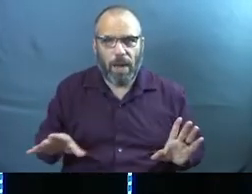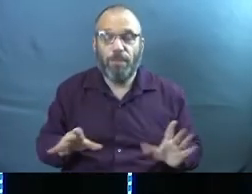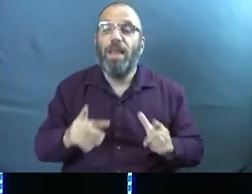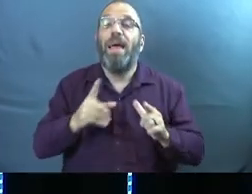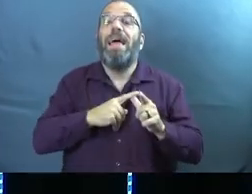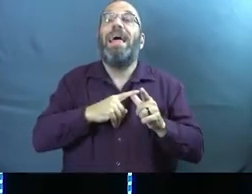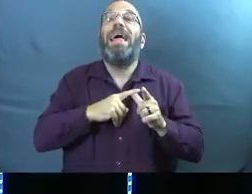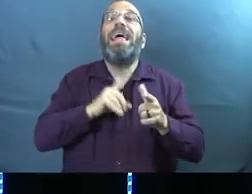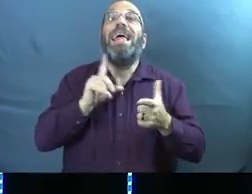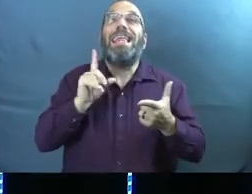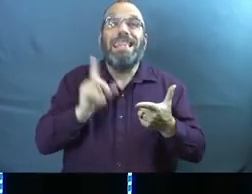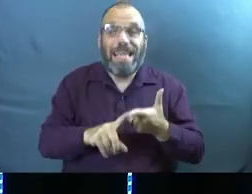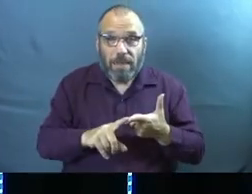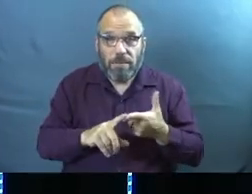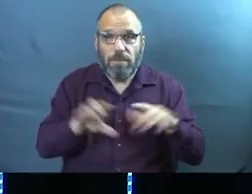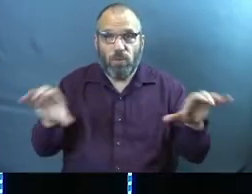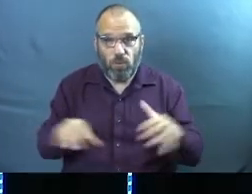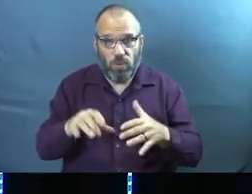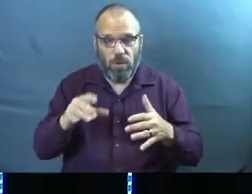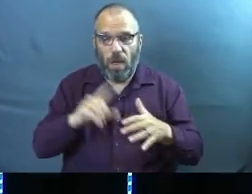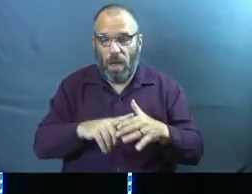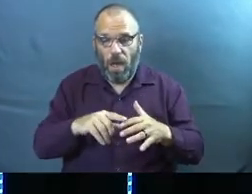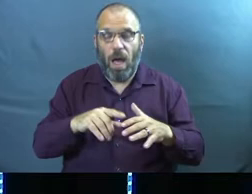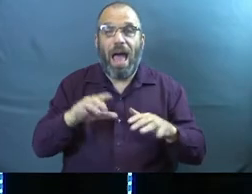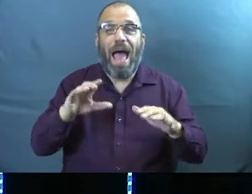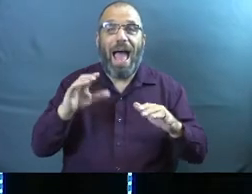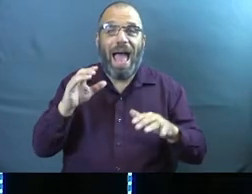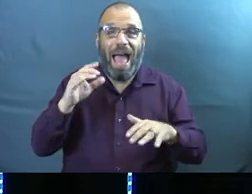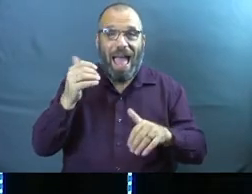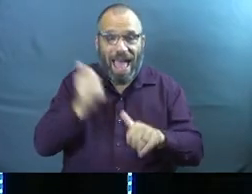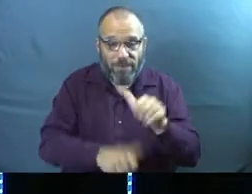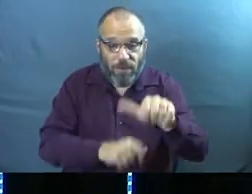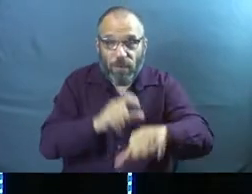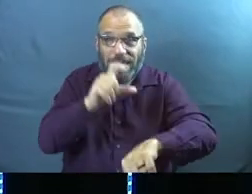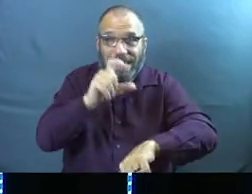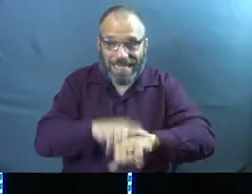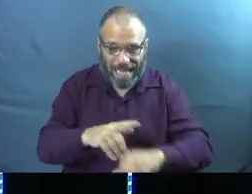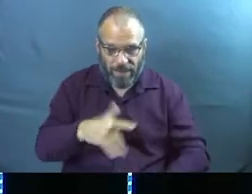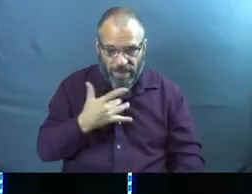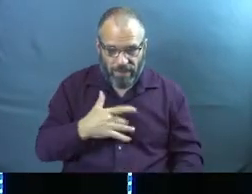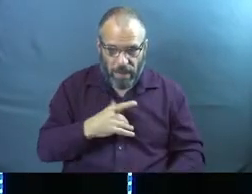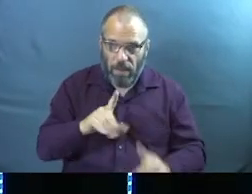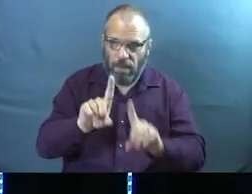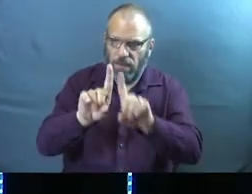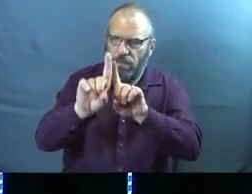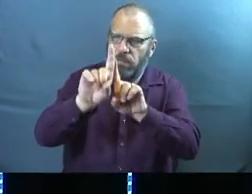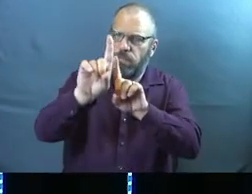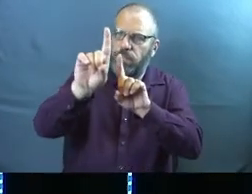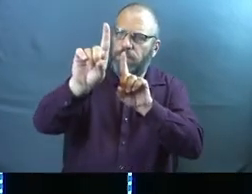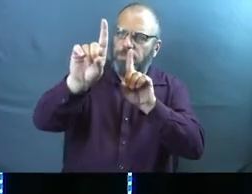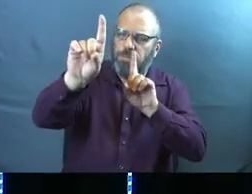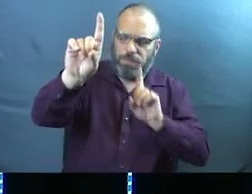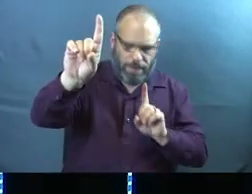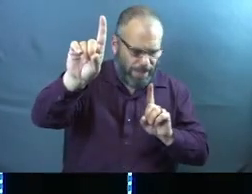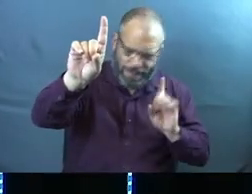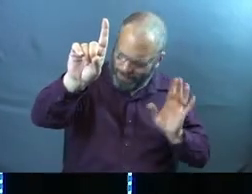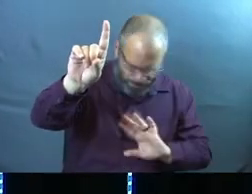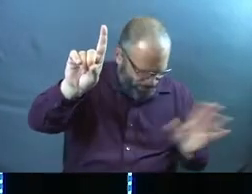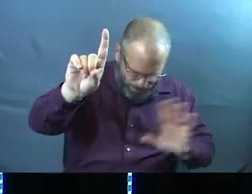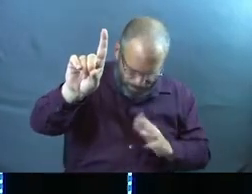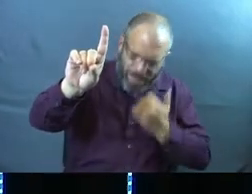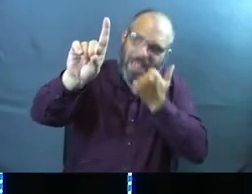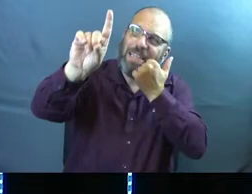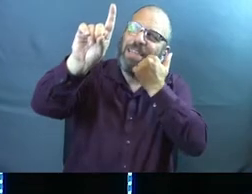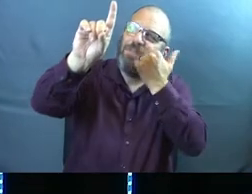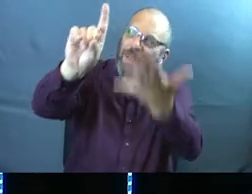And then you get to do this. Every single time you feel distance between you and God, you get to come and